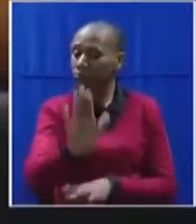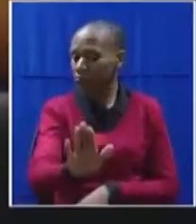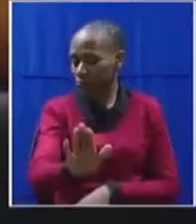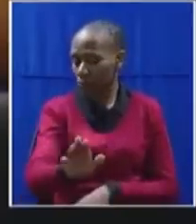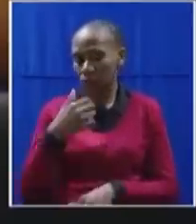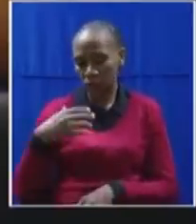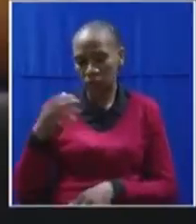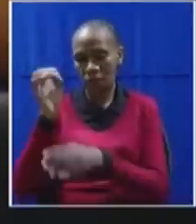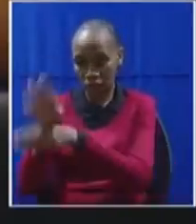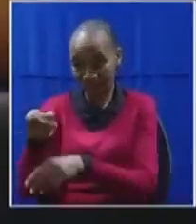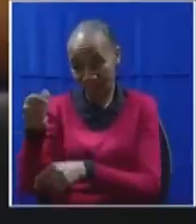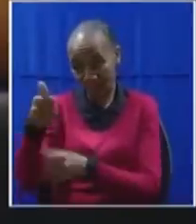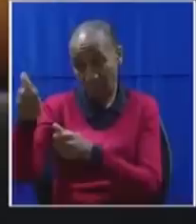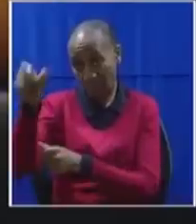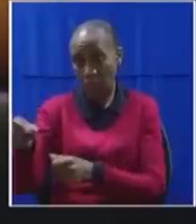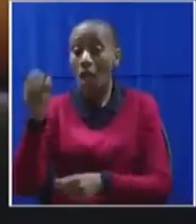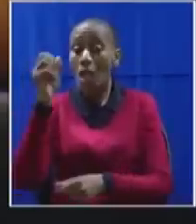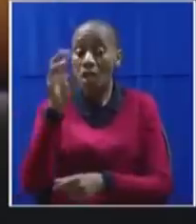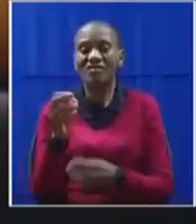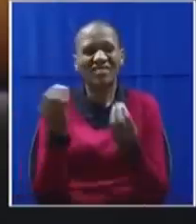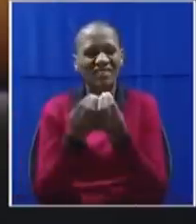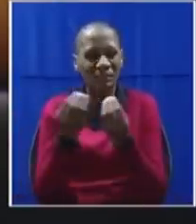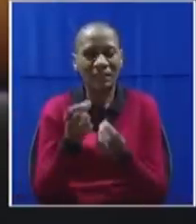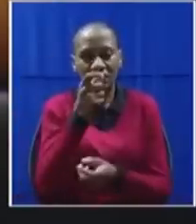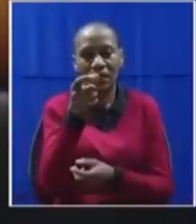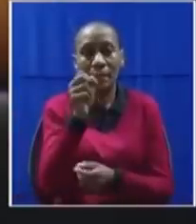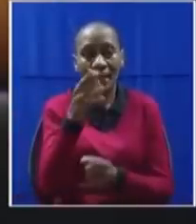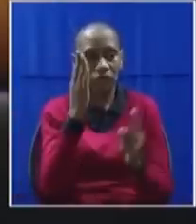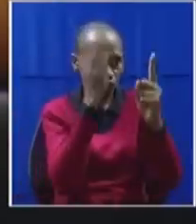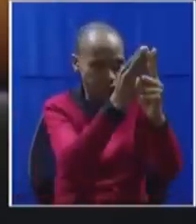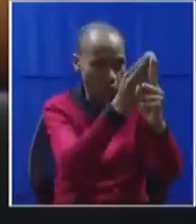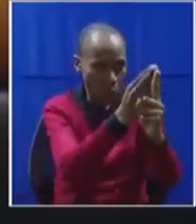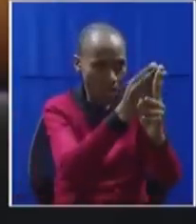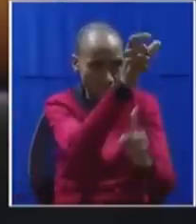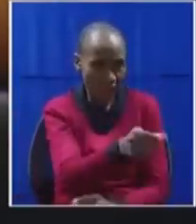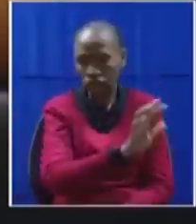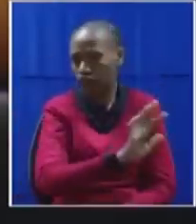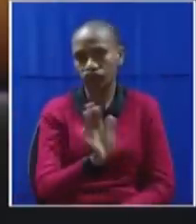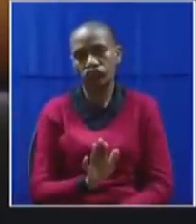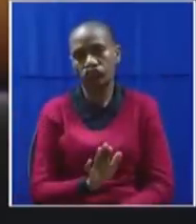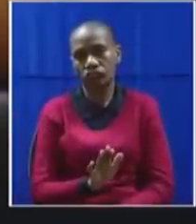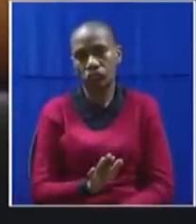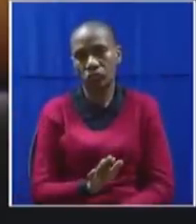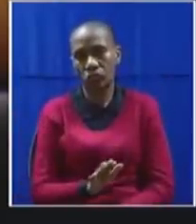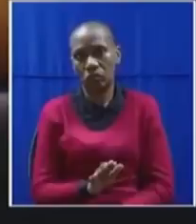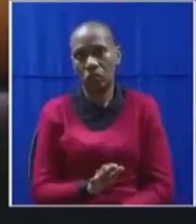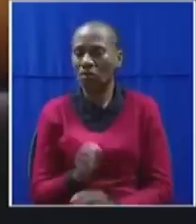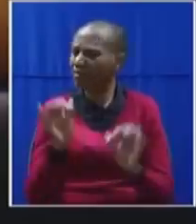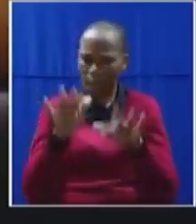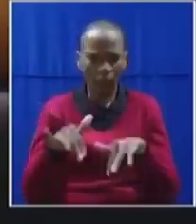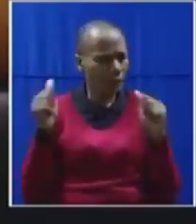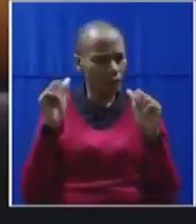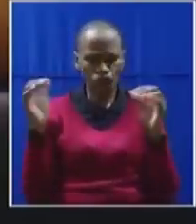are not referring to an individual specifically, it is not